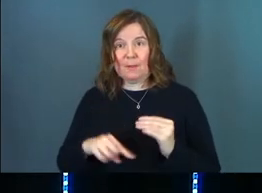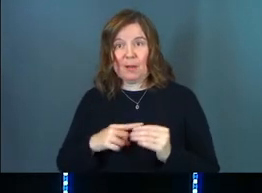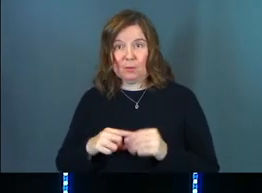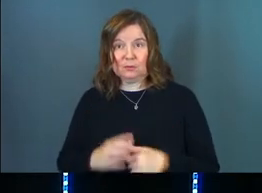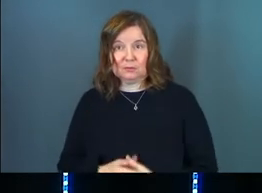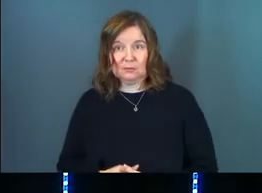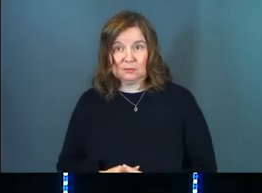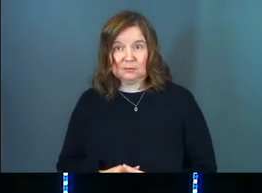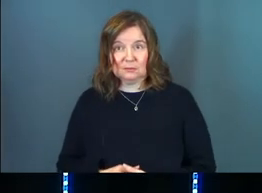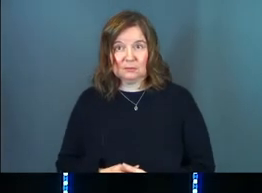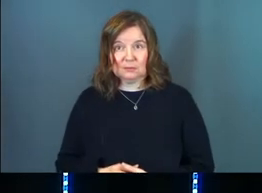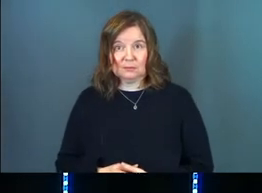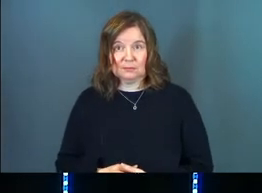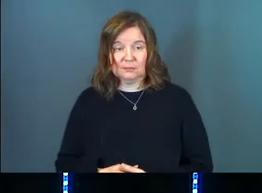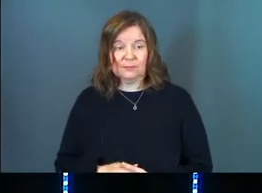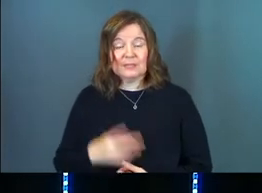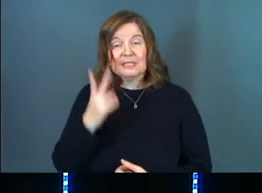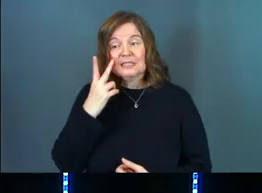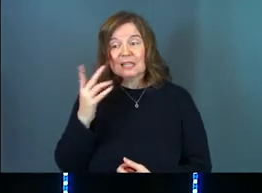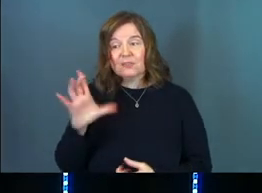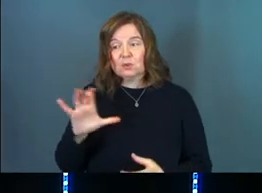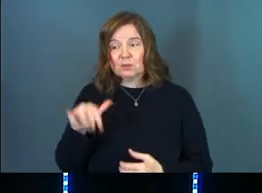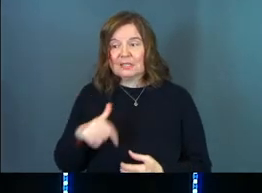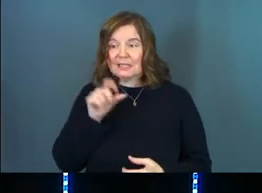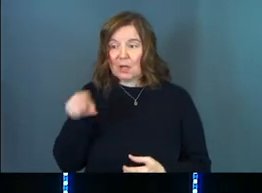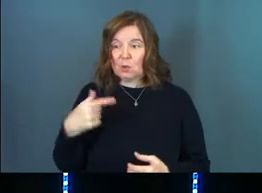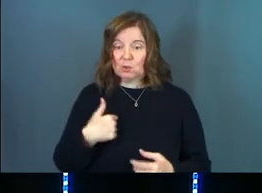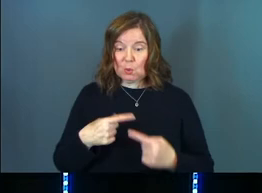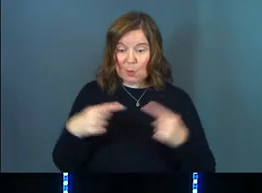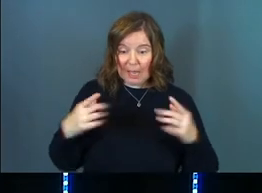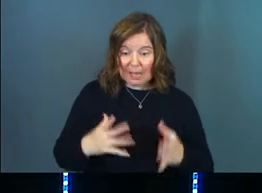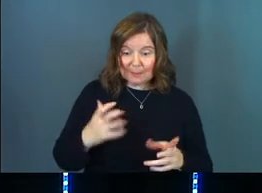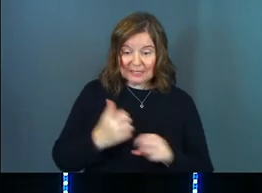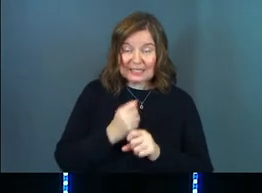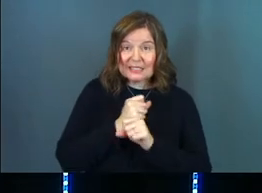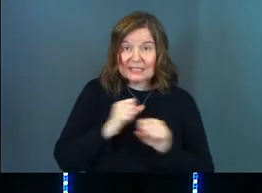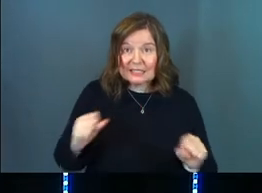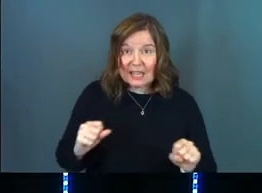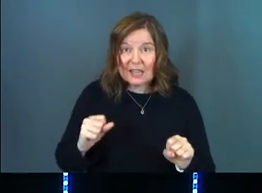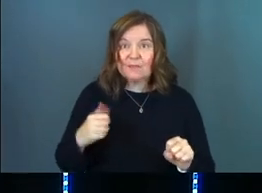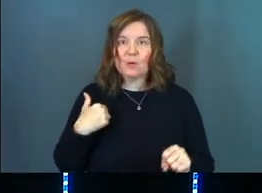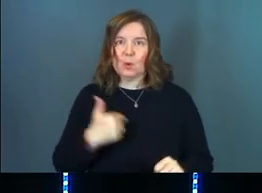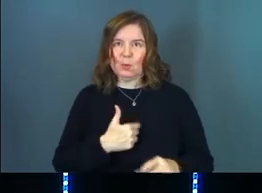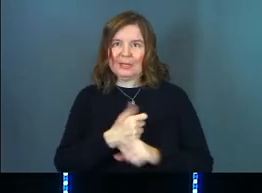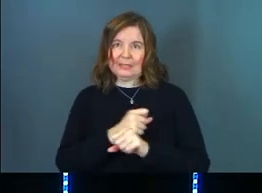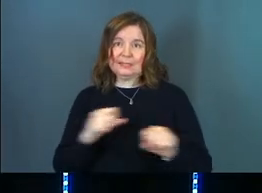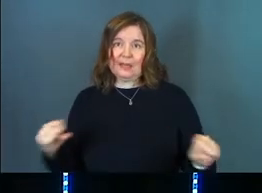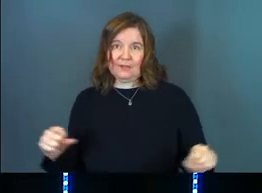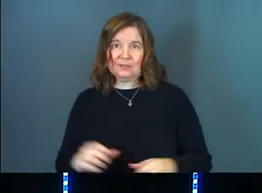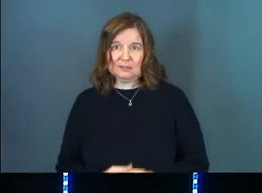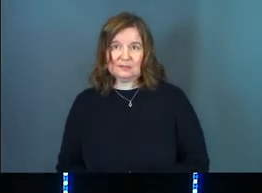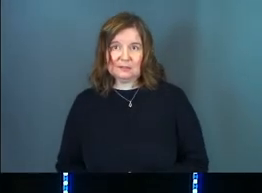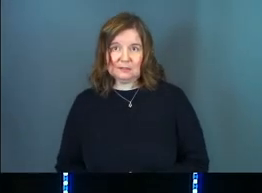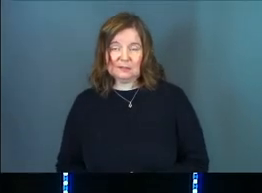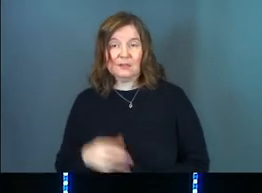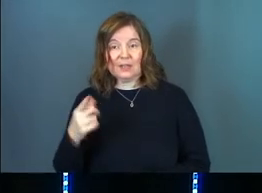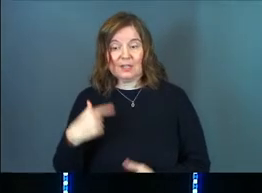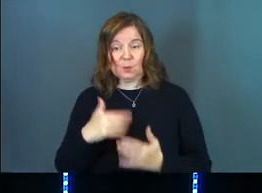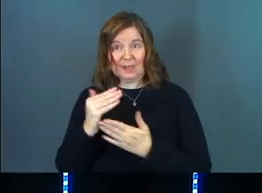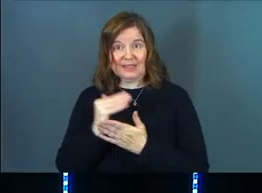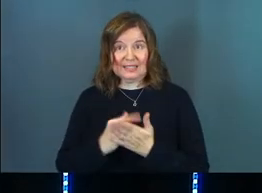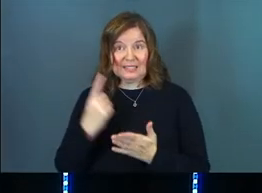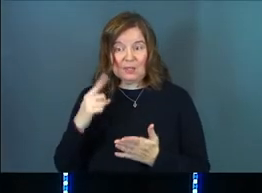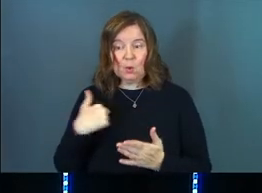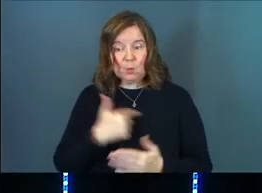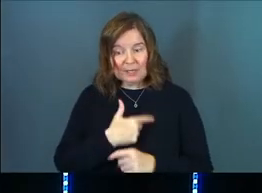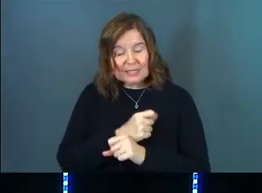about. See, if we do this, not only do enemies get saved, but we get saved. That's what this list